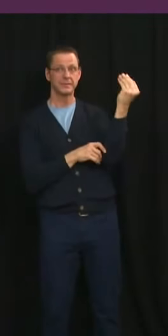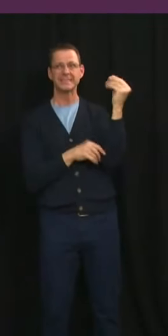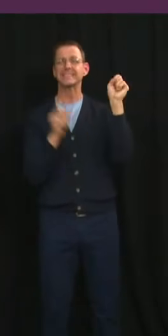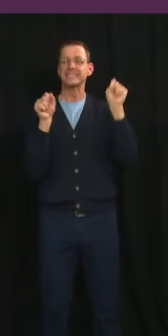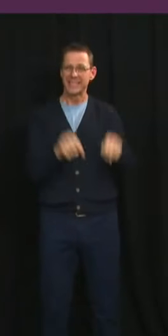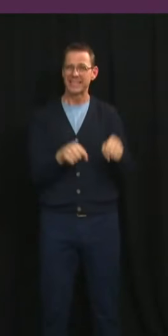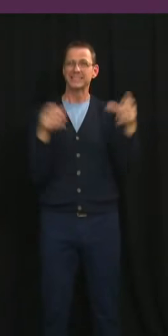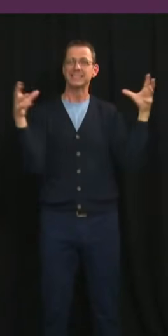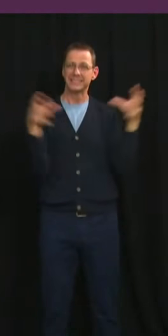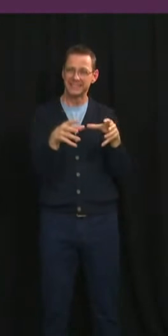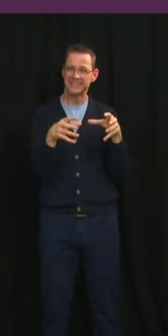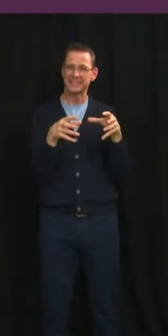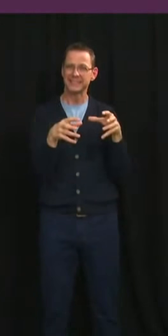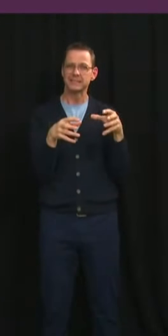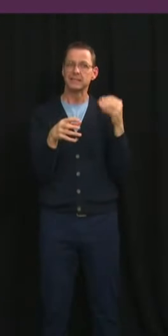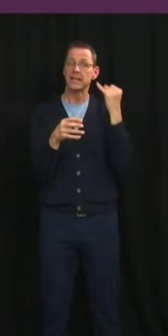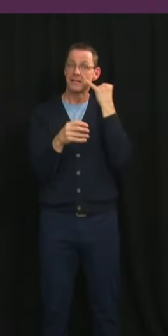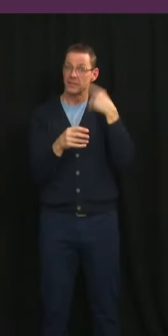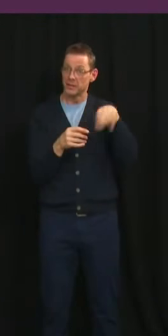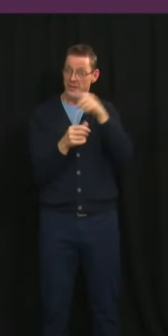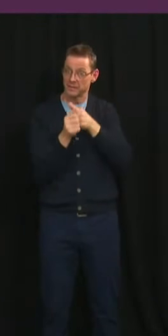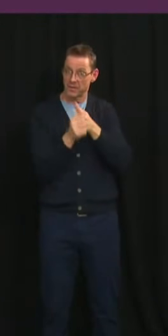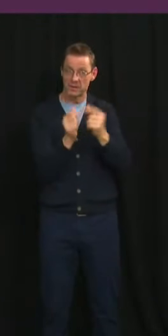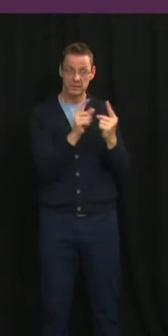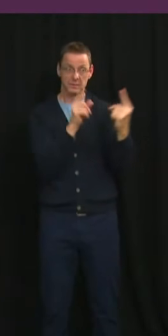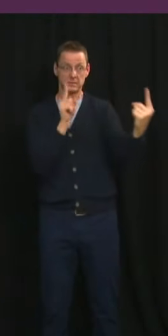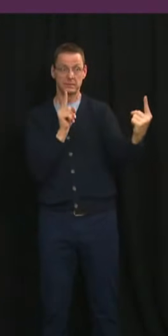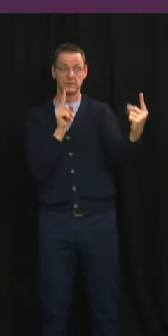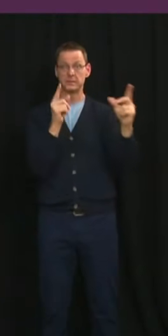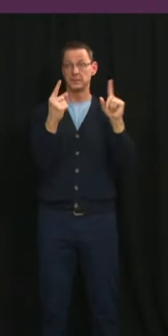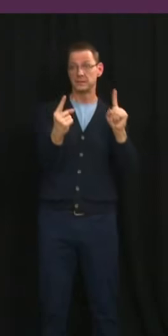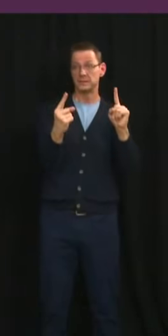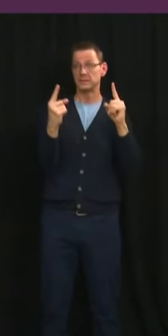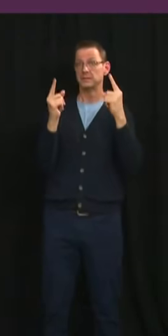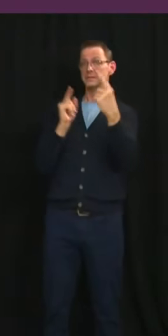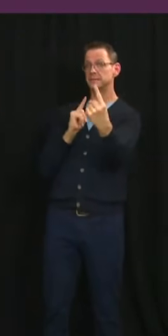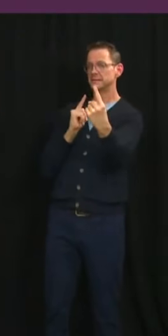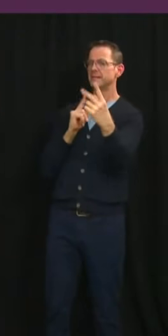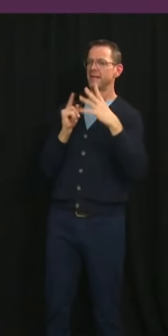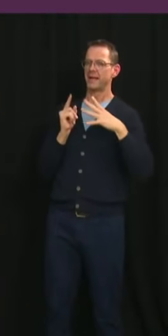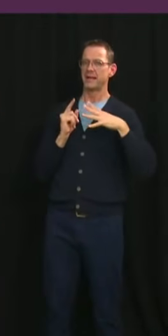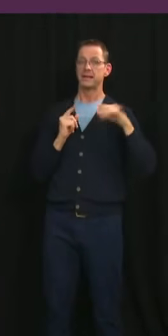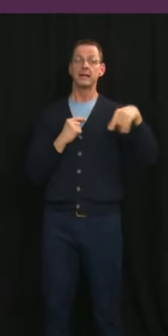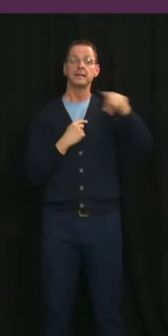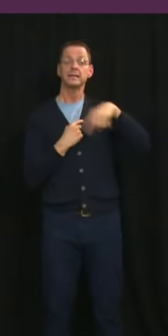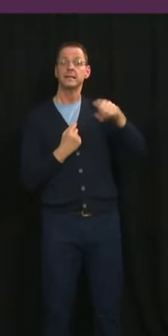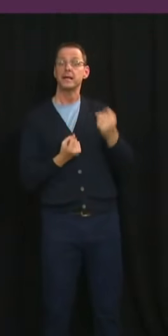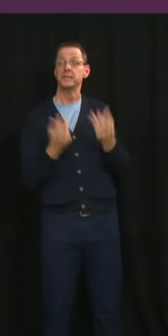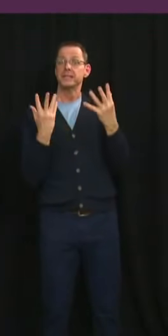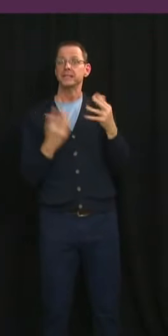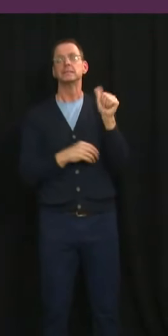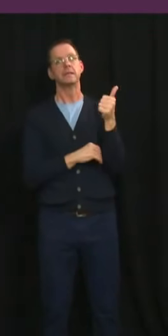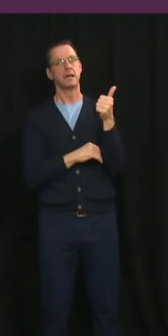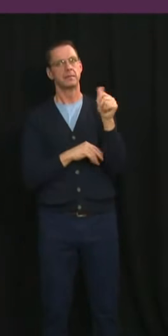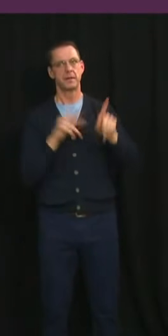they want to see friends, if they want to see family. It's a much lower risk option and it's within the